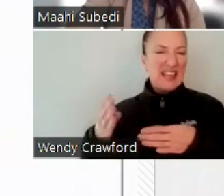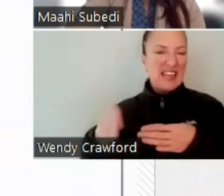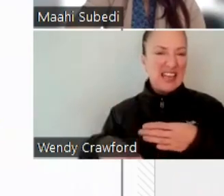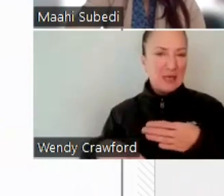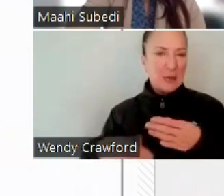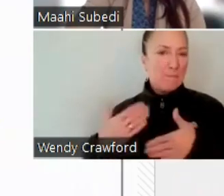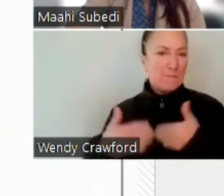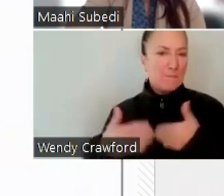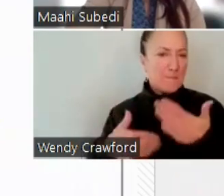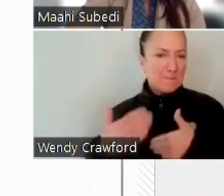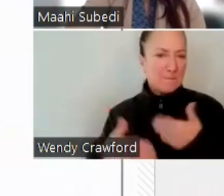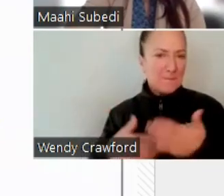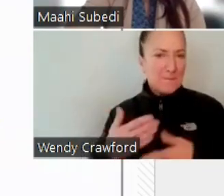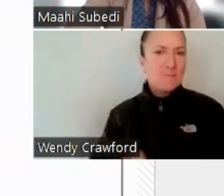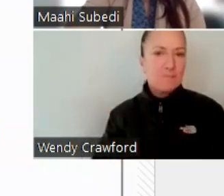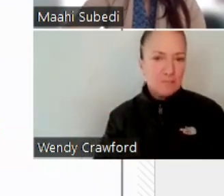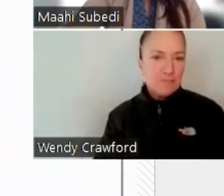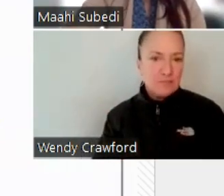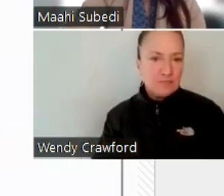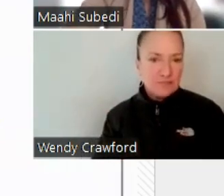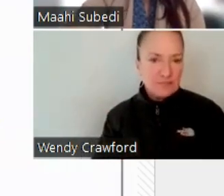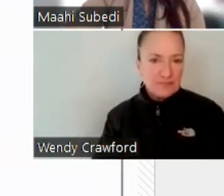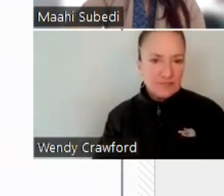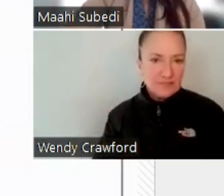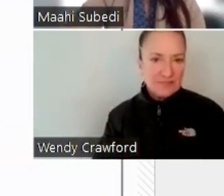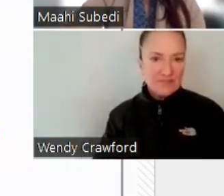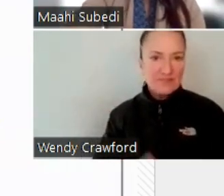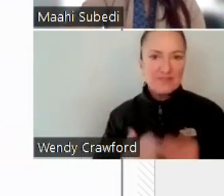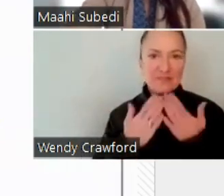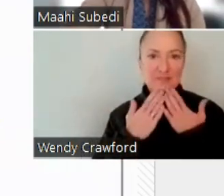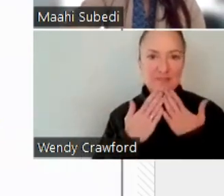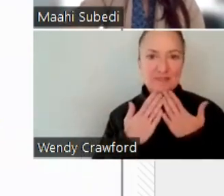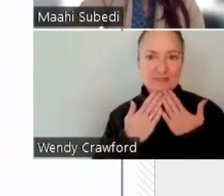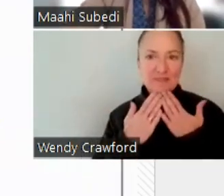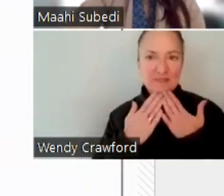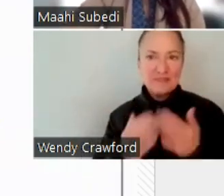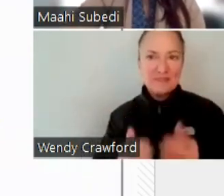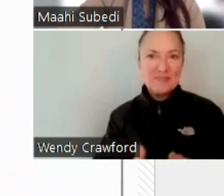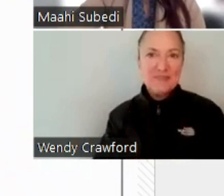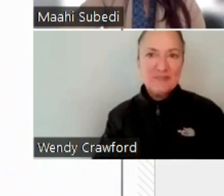our last remaining slides. Okay, thank you to those who have put their information.